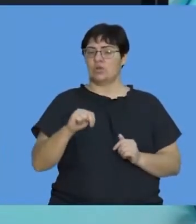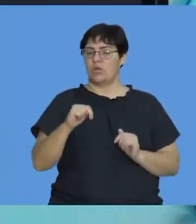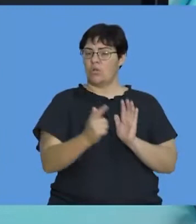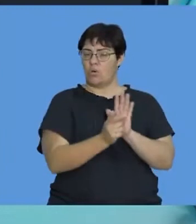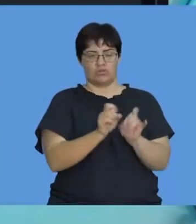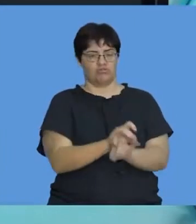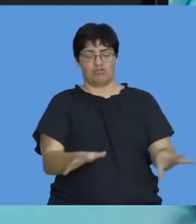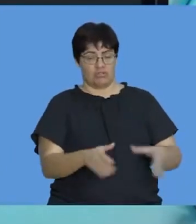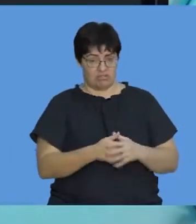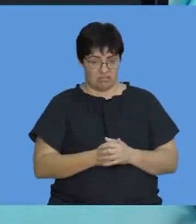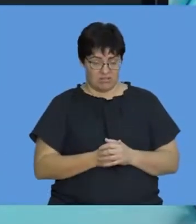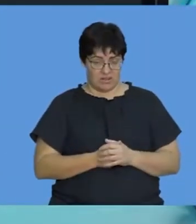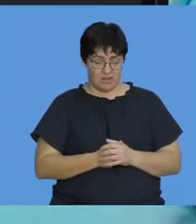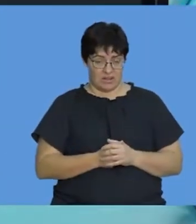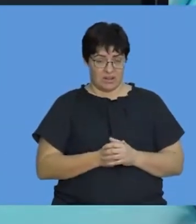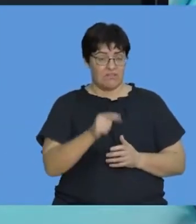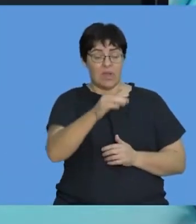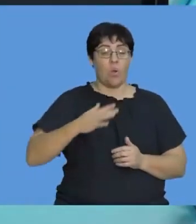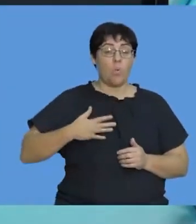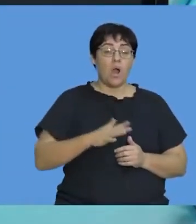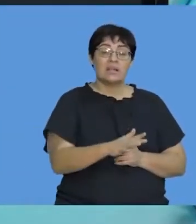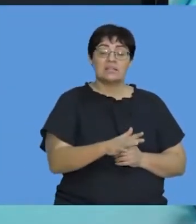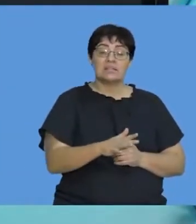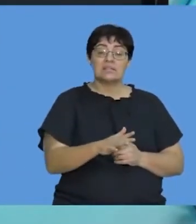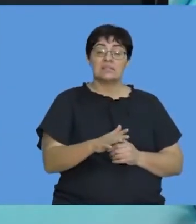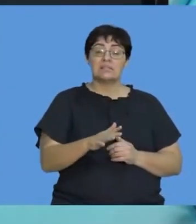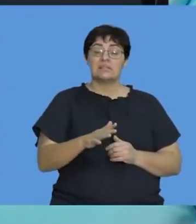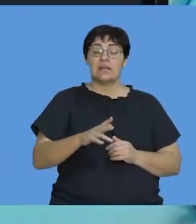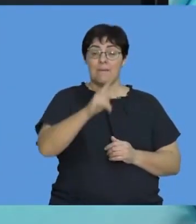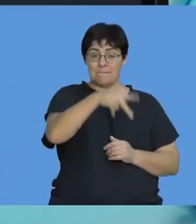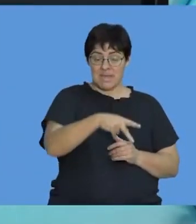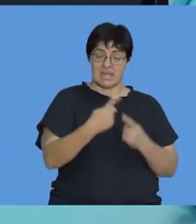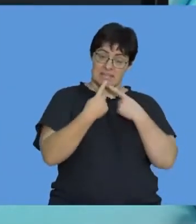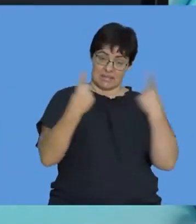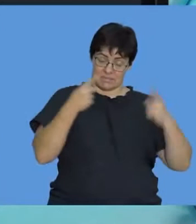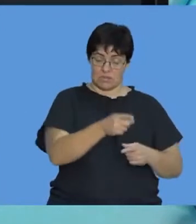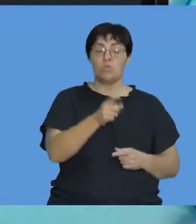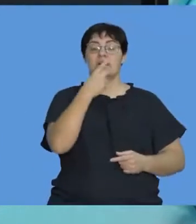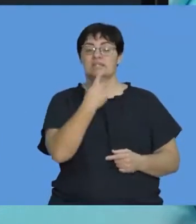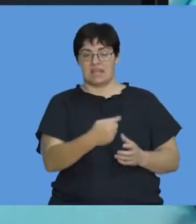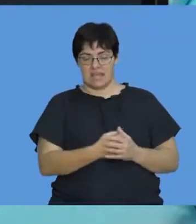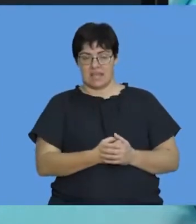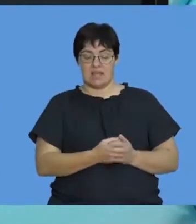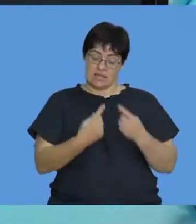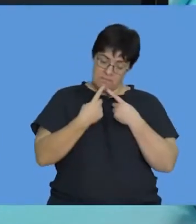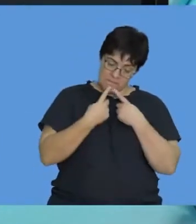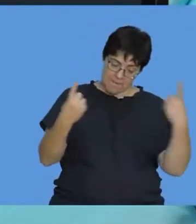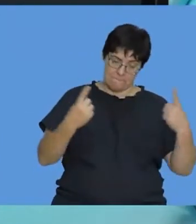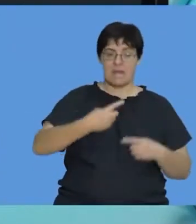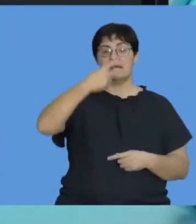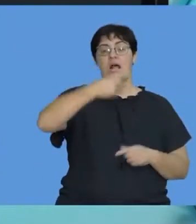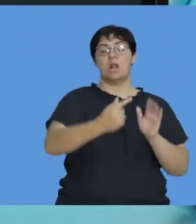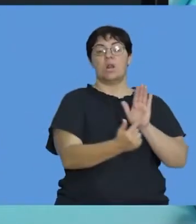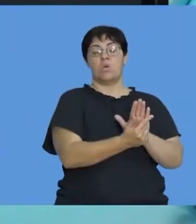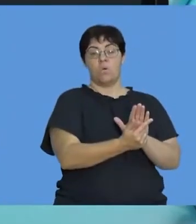law, second law general. However, if they want the momentum statement, they are going to say to you,